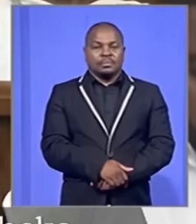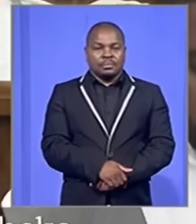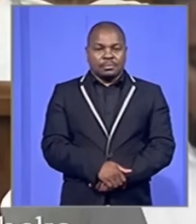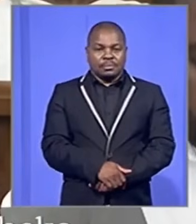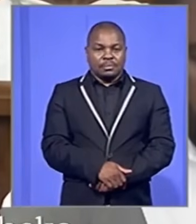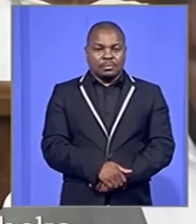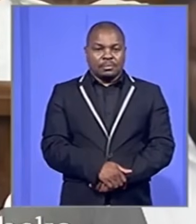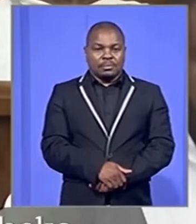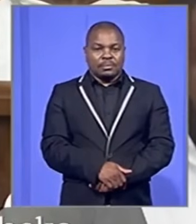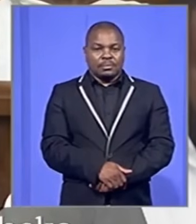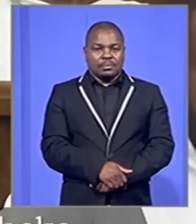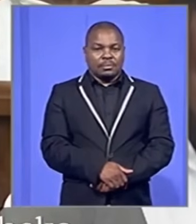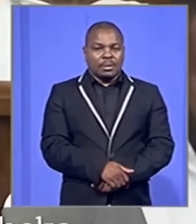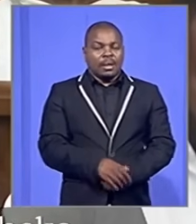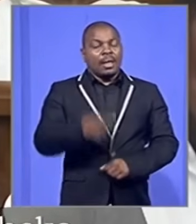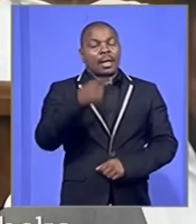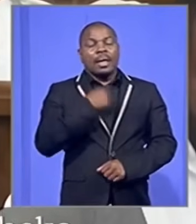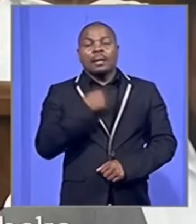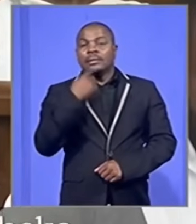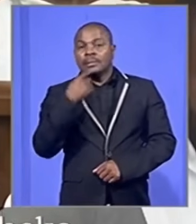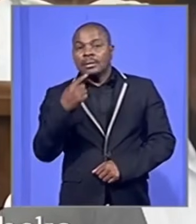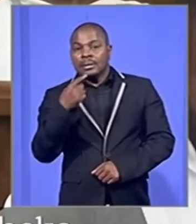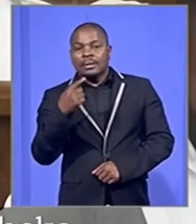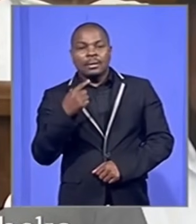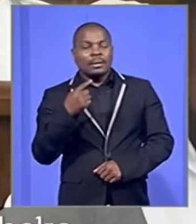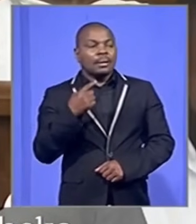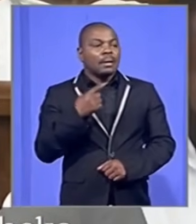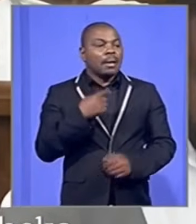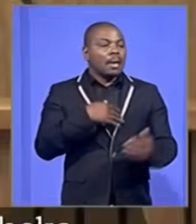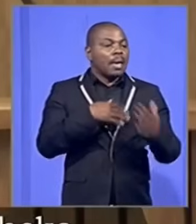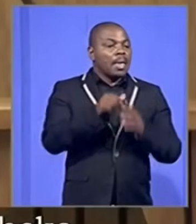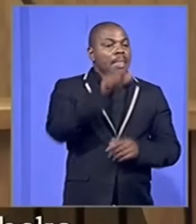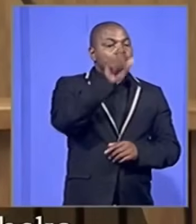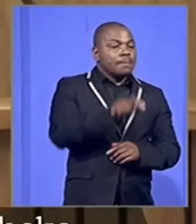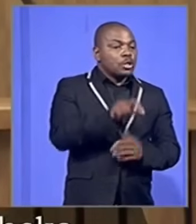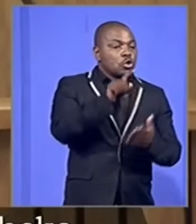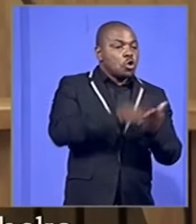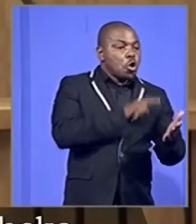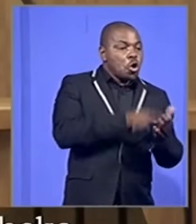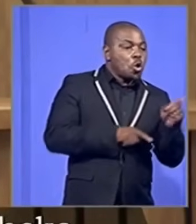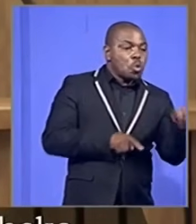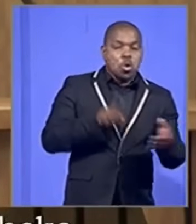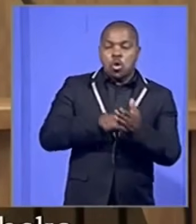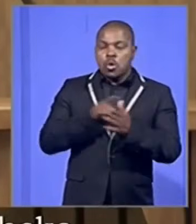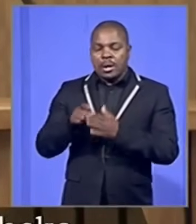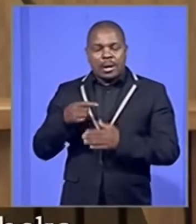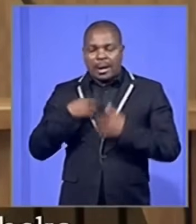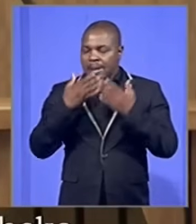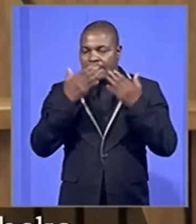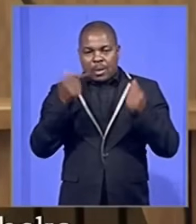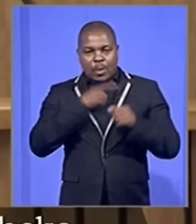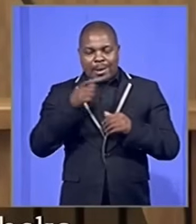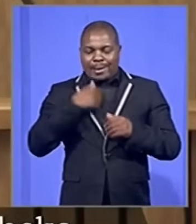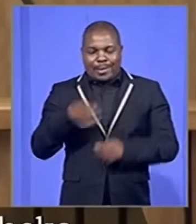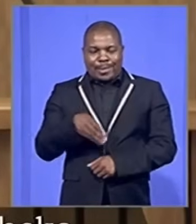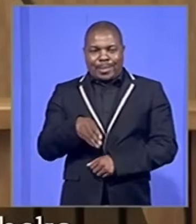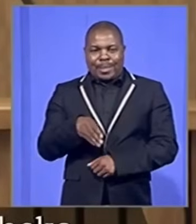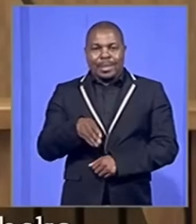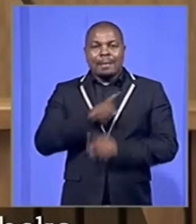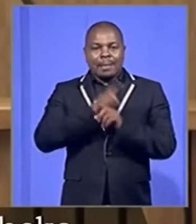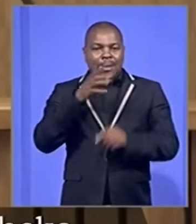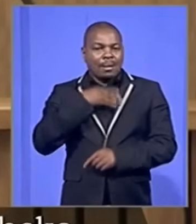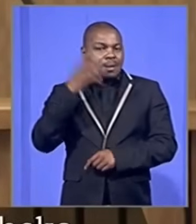I'm not saying anybody has done anything wrong because I wasn't here. But I've been told that